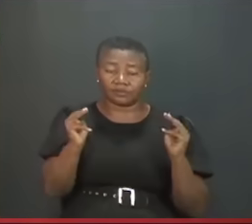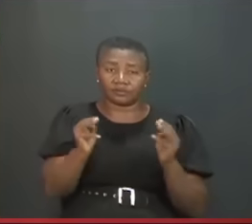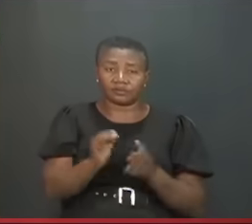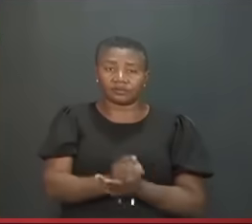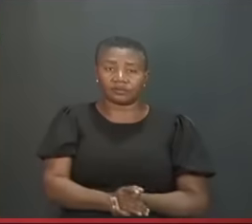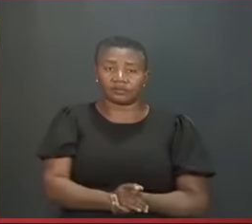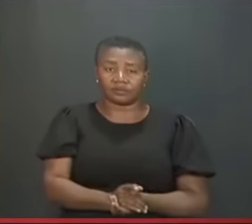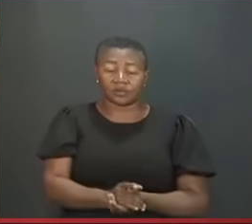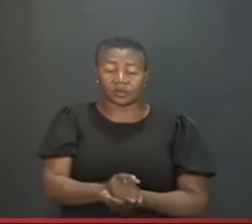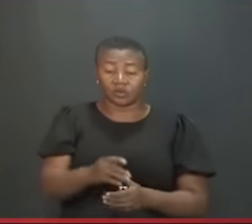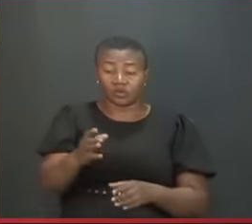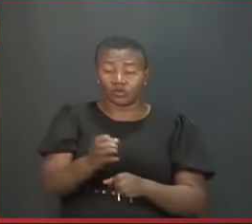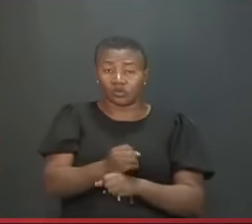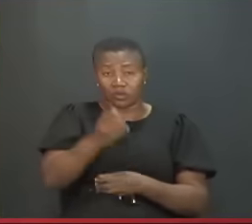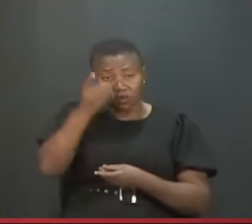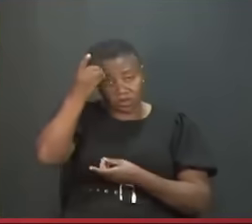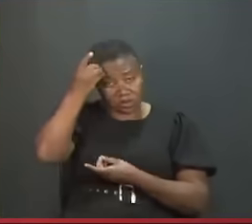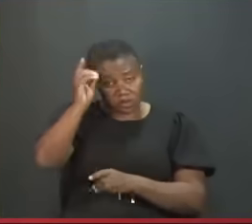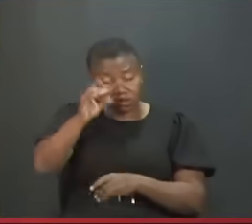You took a decision on the motion.